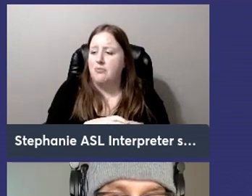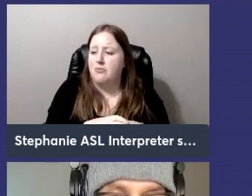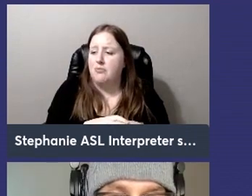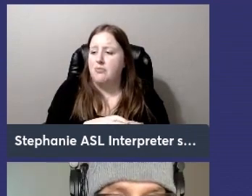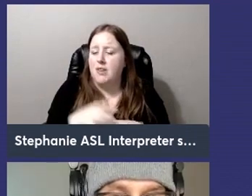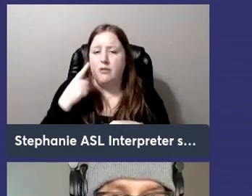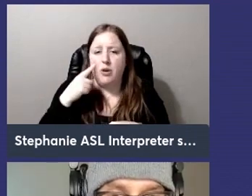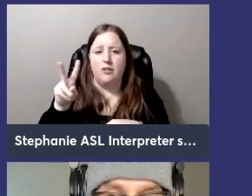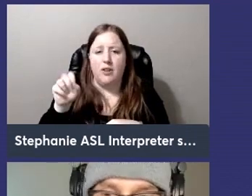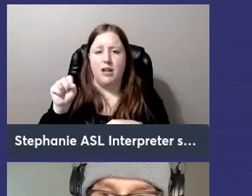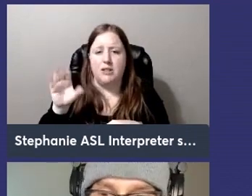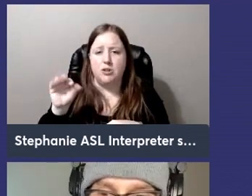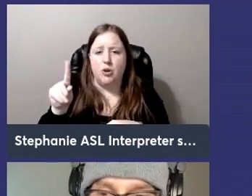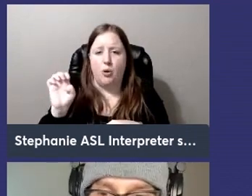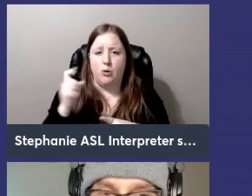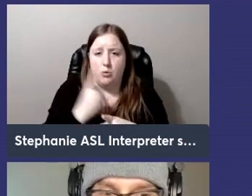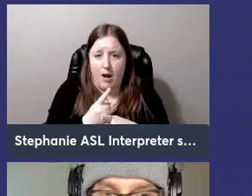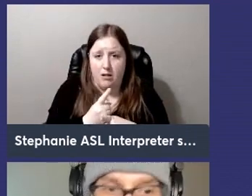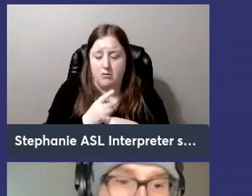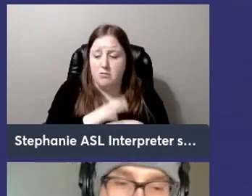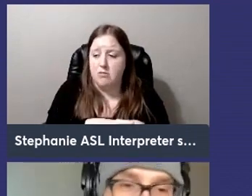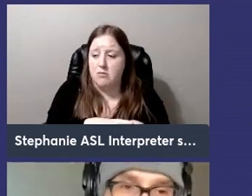Code. Is that right?